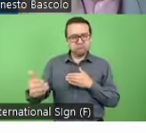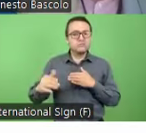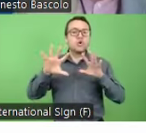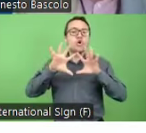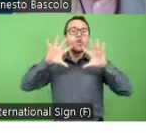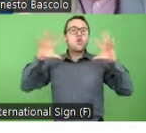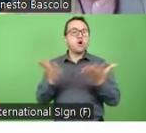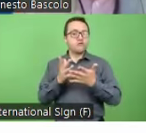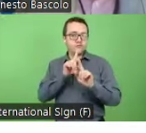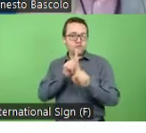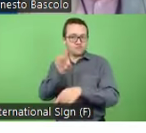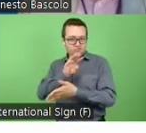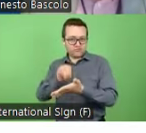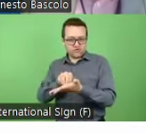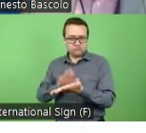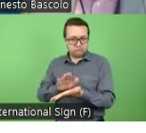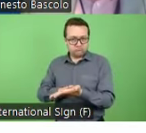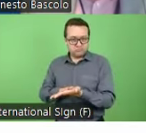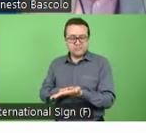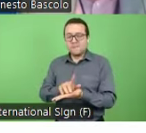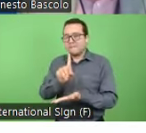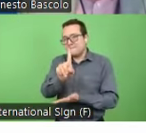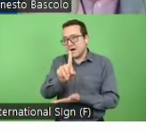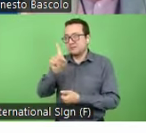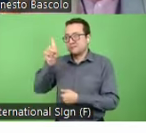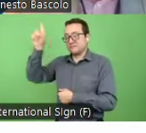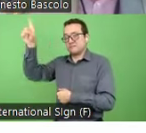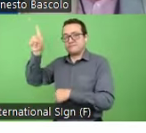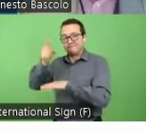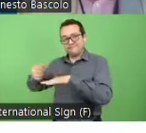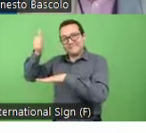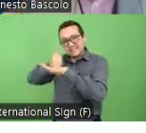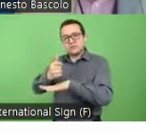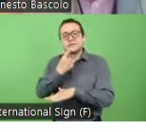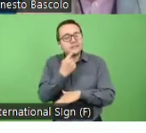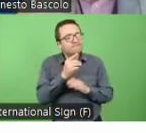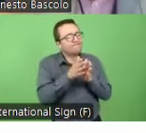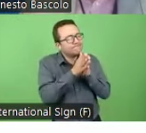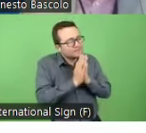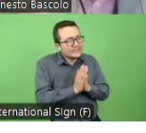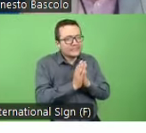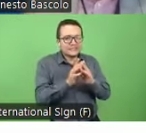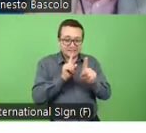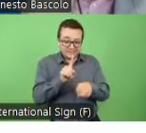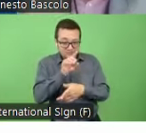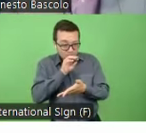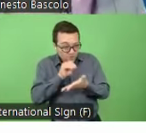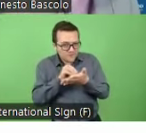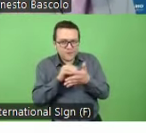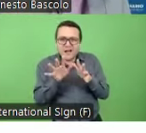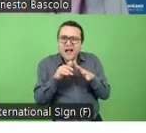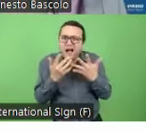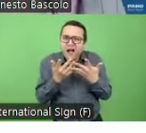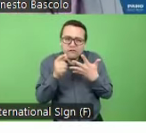report, pero but esta motivación por this parte del director motivation on a behalf of dar the un detalle director to be sobre able to cuáles give a son los certain avances y los detail in reference desafíos to what are